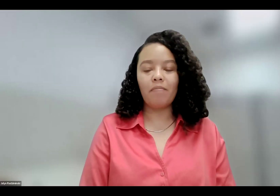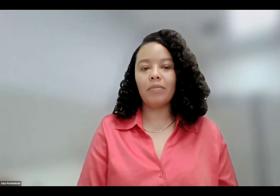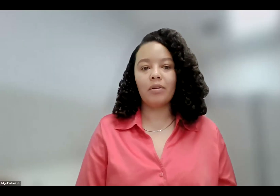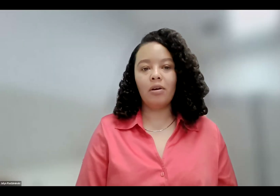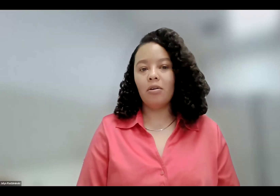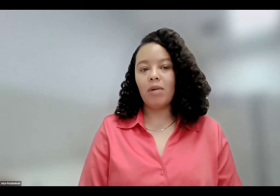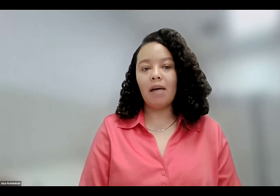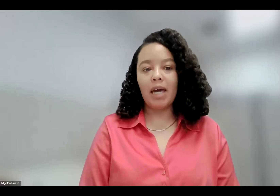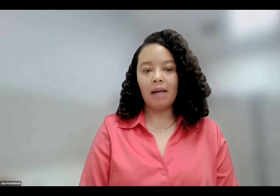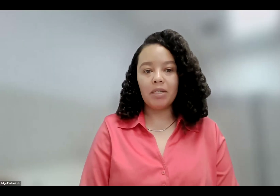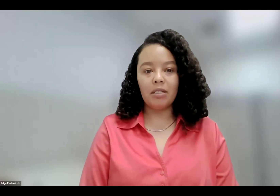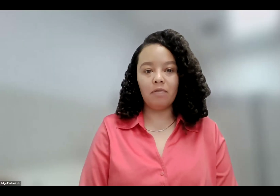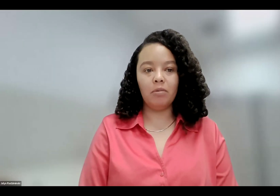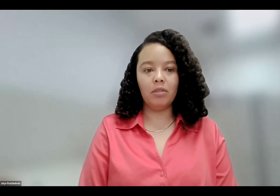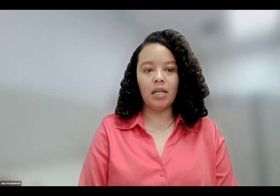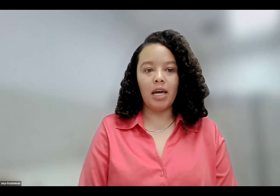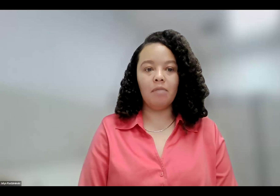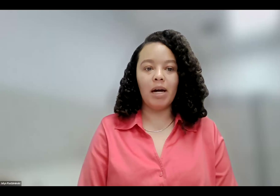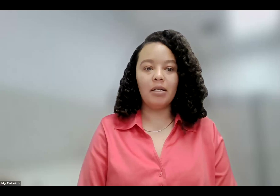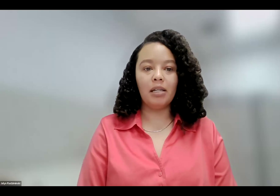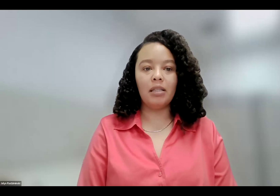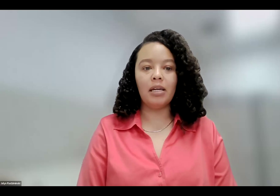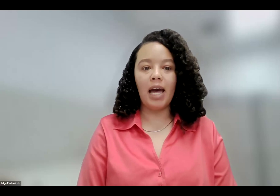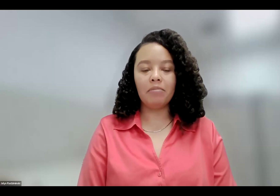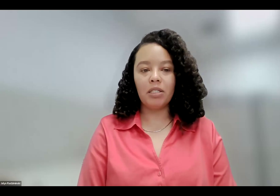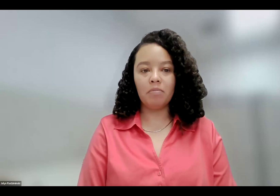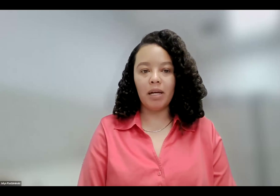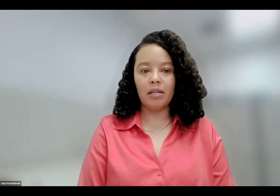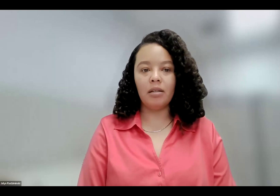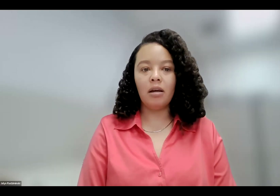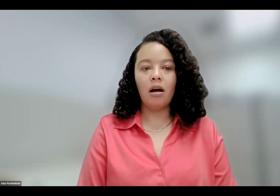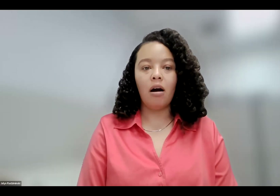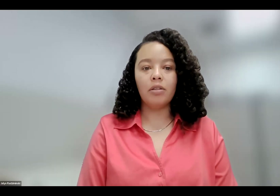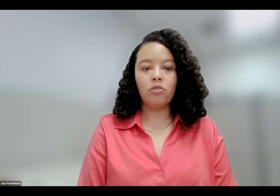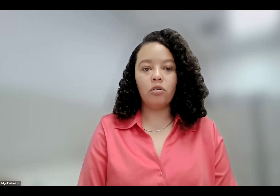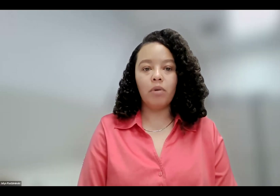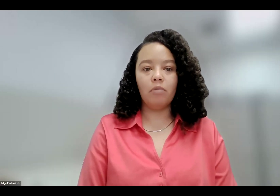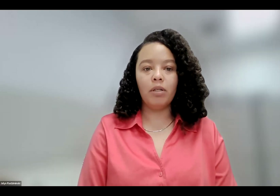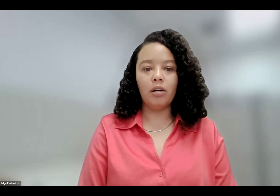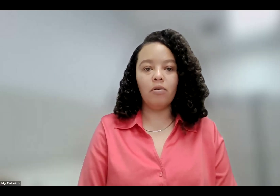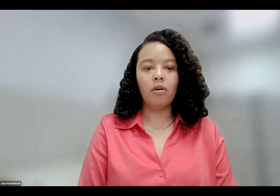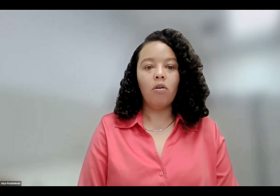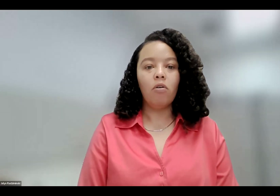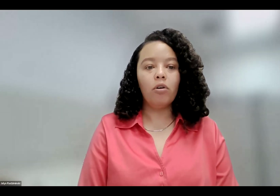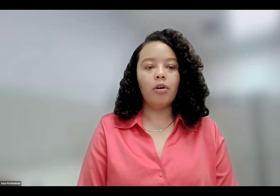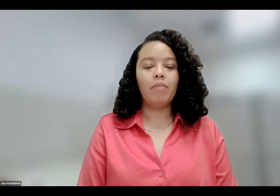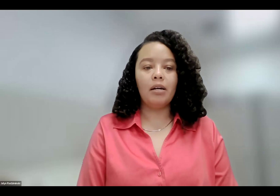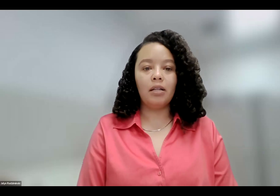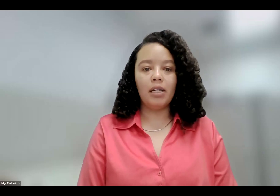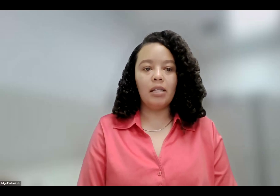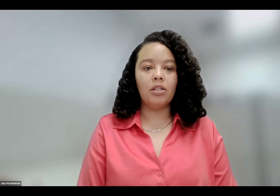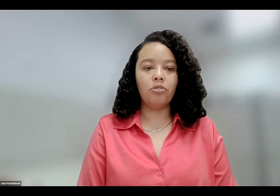accessibility, we have captions available today by clicking the captions button on the toolbar below, or